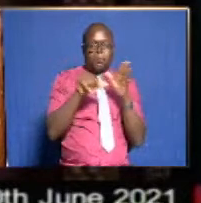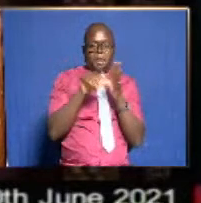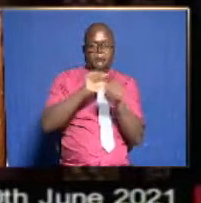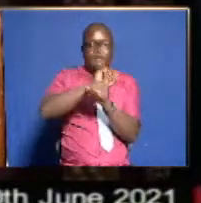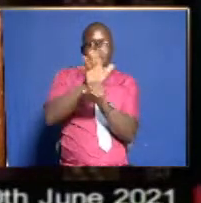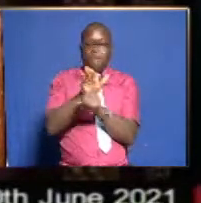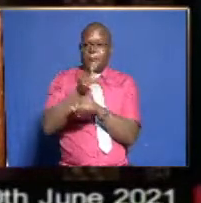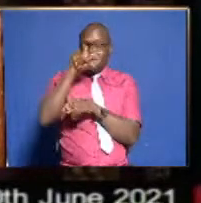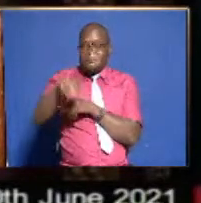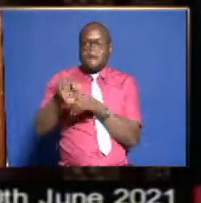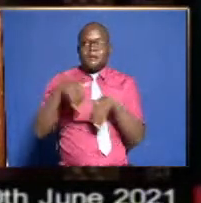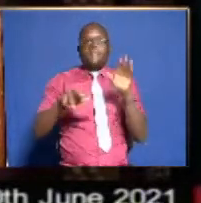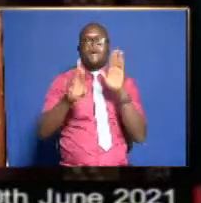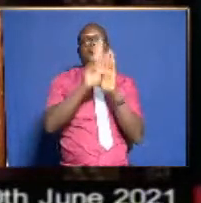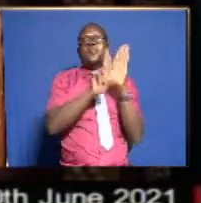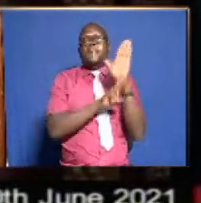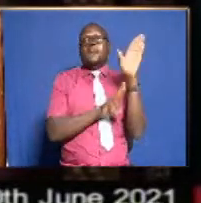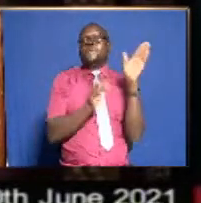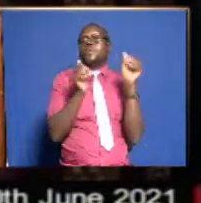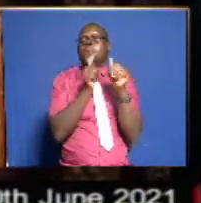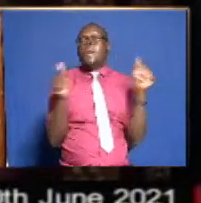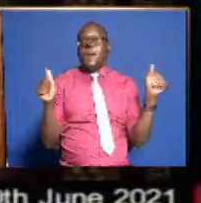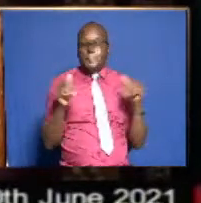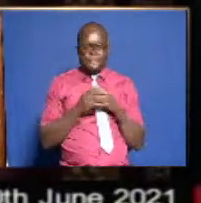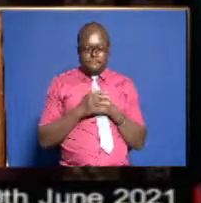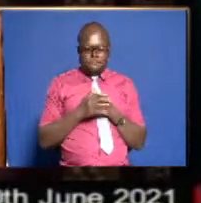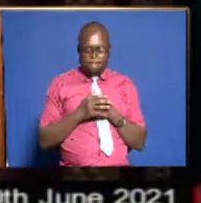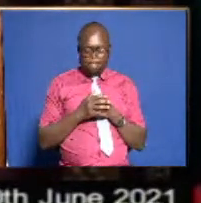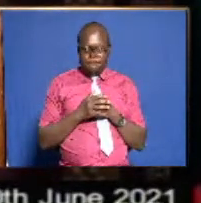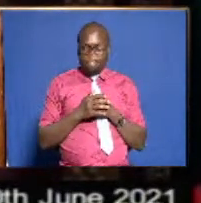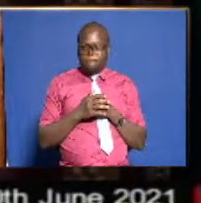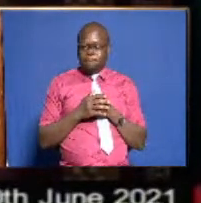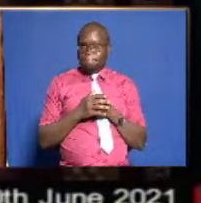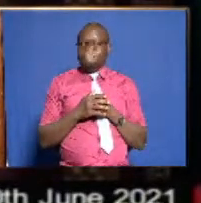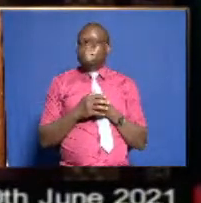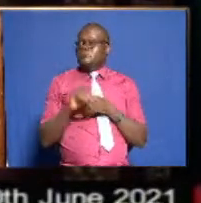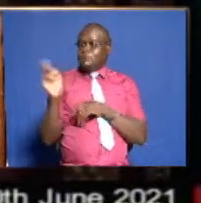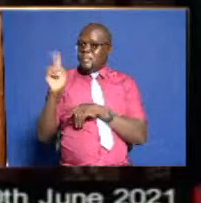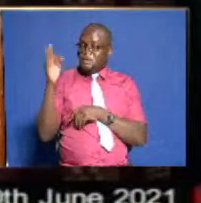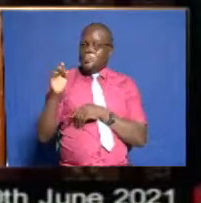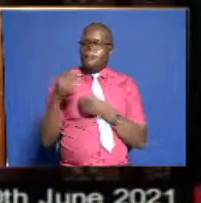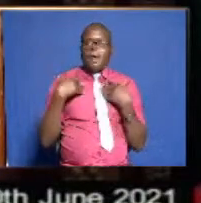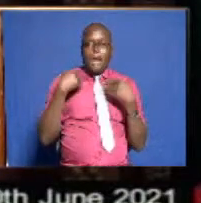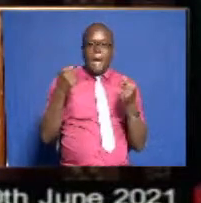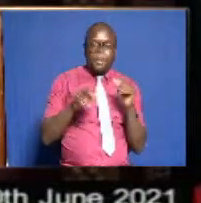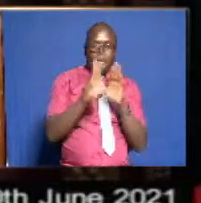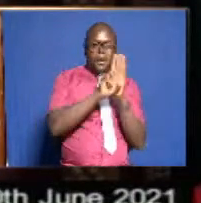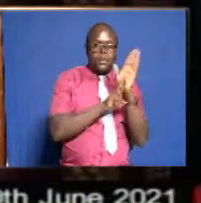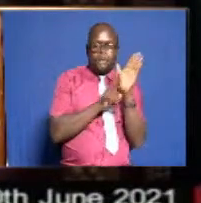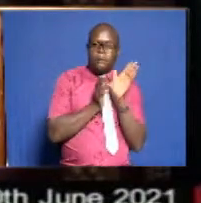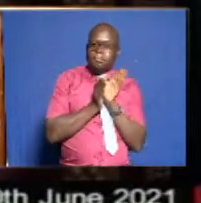prevailing COVID-19 pandemic and the attendant Ministry of Health's guidelines regarding